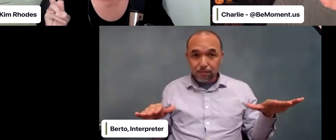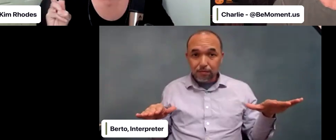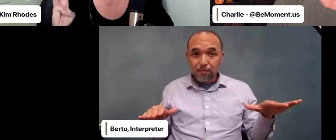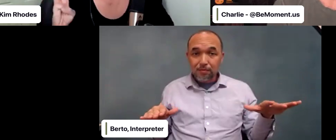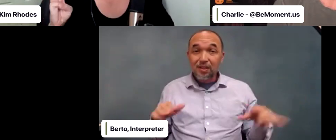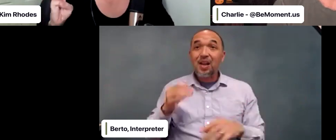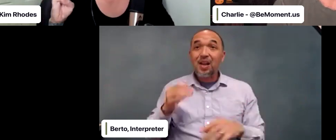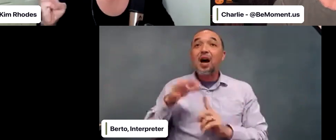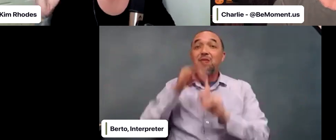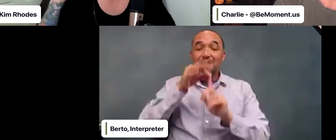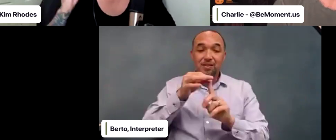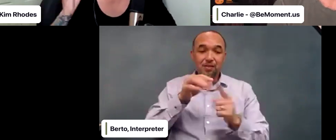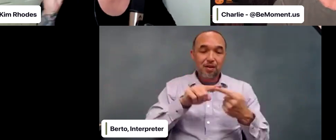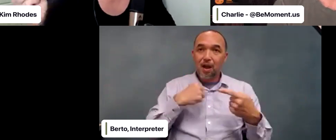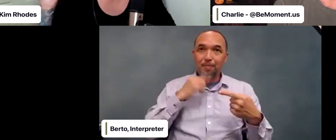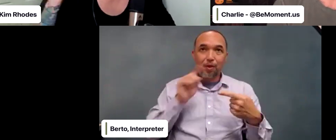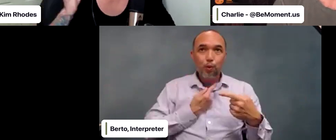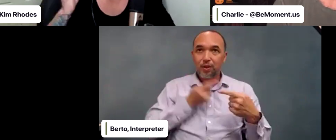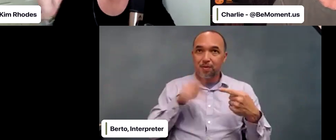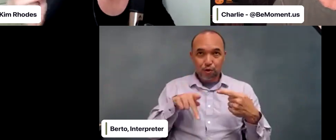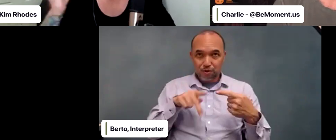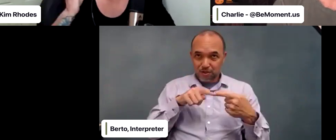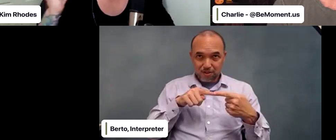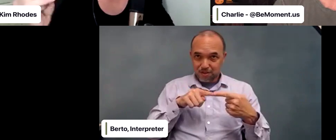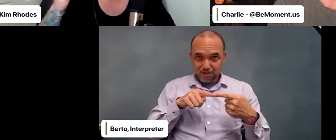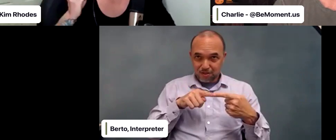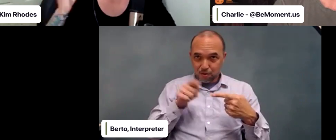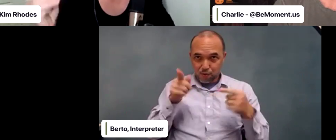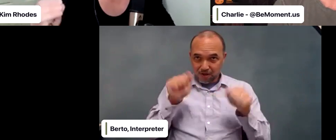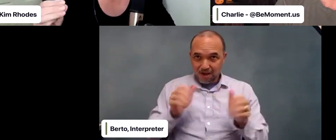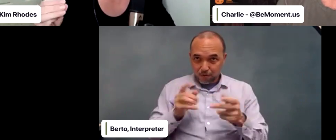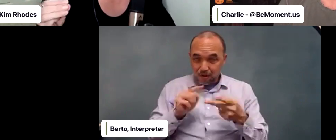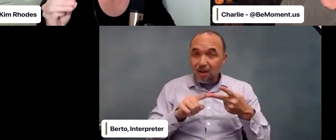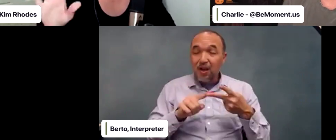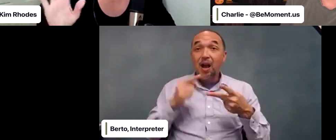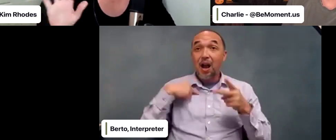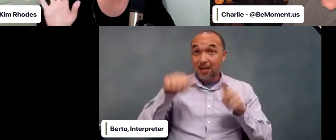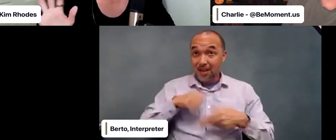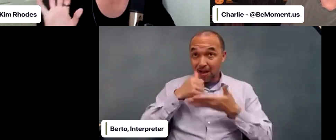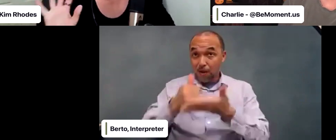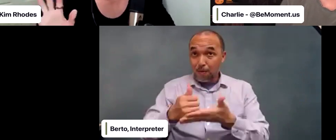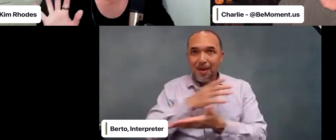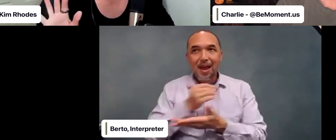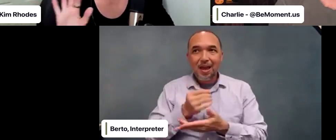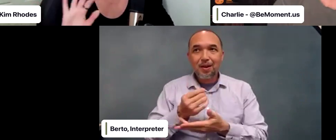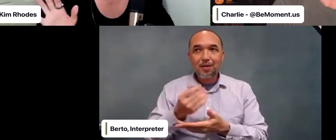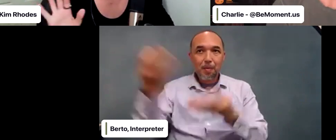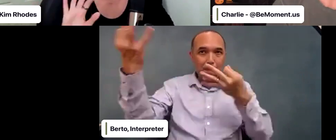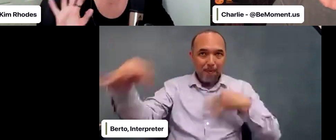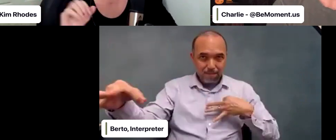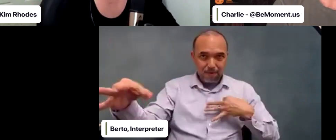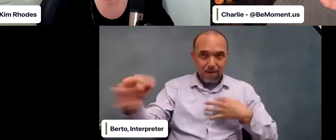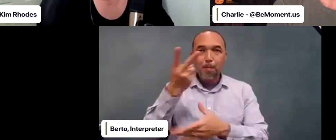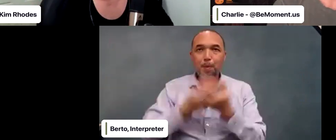help, and we will receive a beneficial mutual aid. I am not in